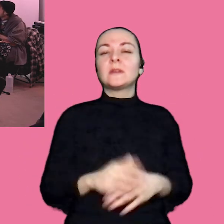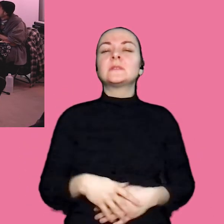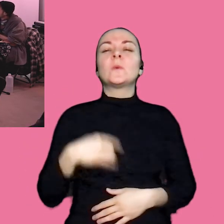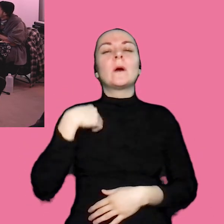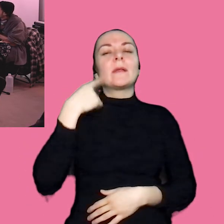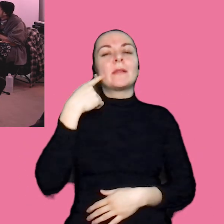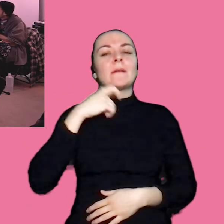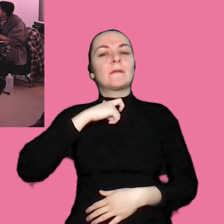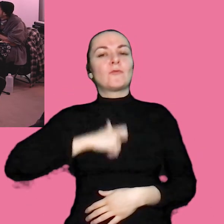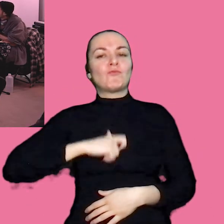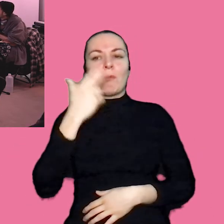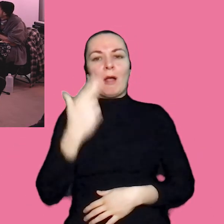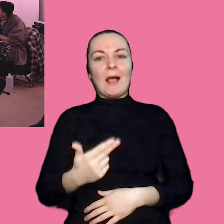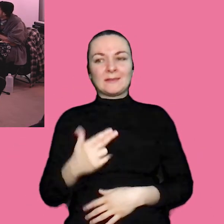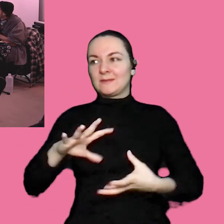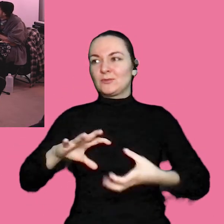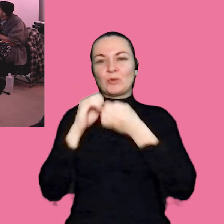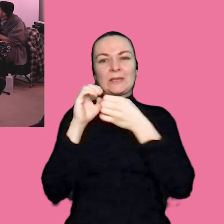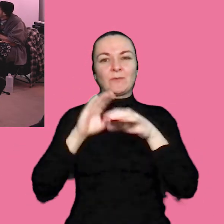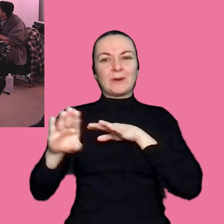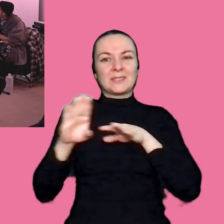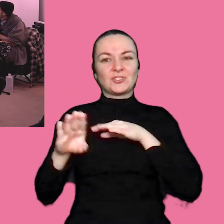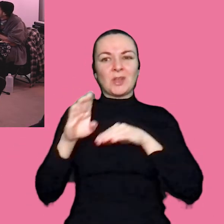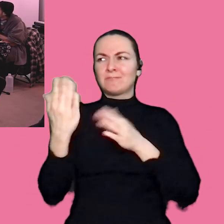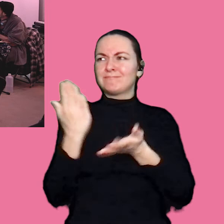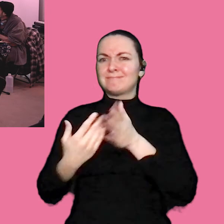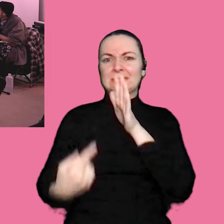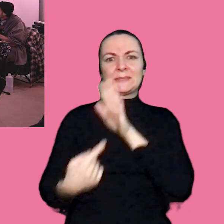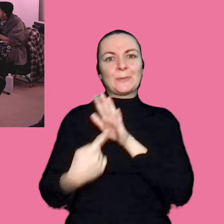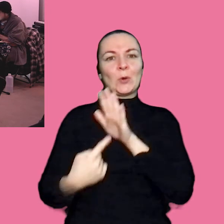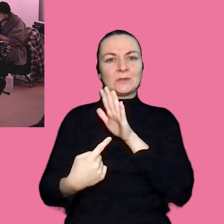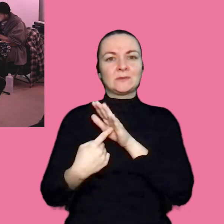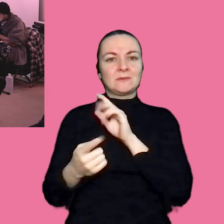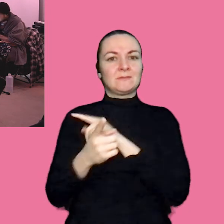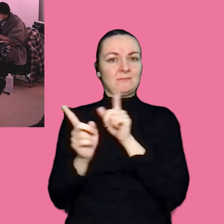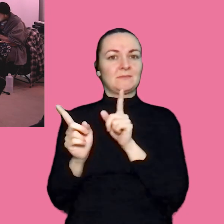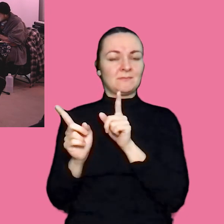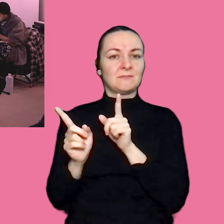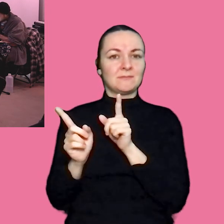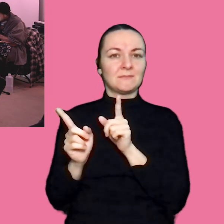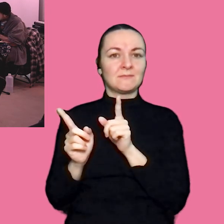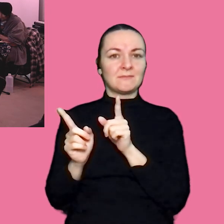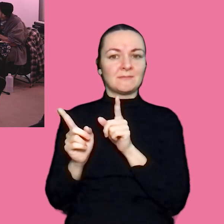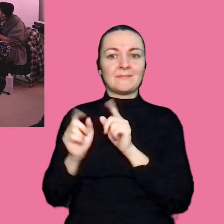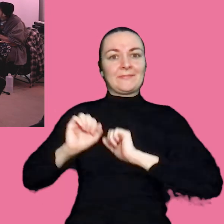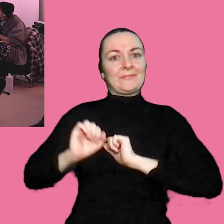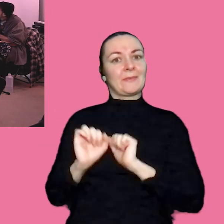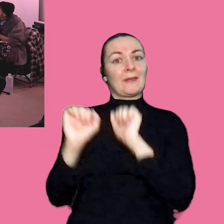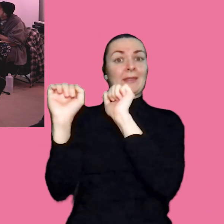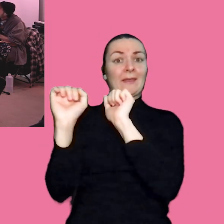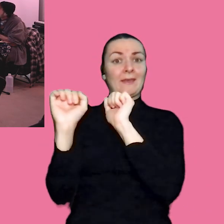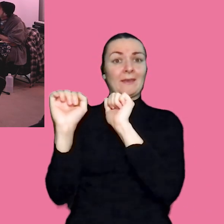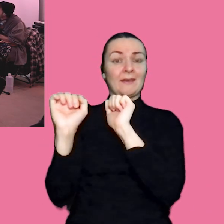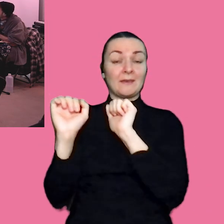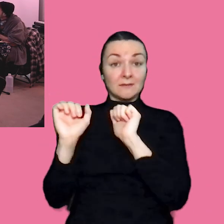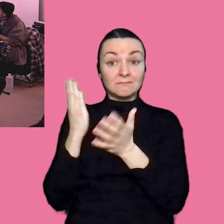of artists and creative practitioners could be really important, is that positivity, that they also really